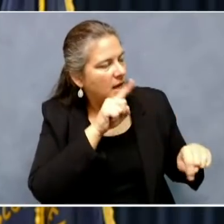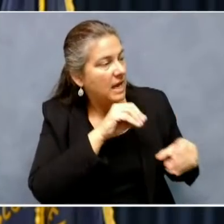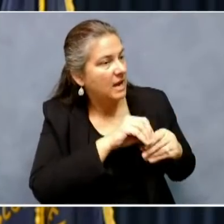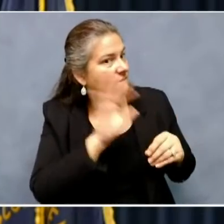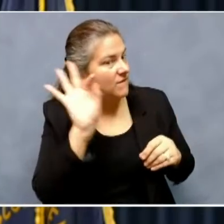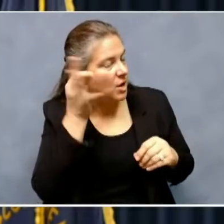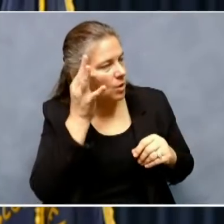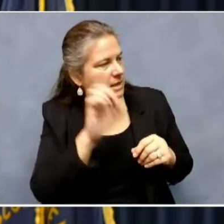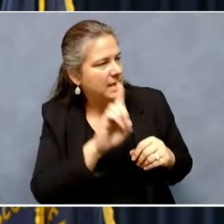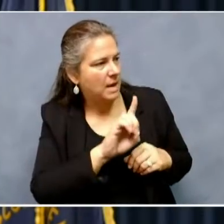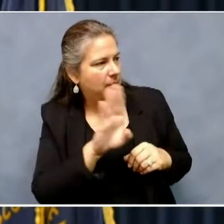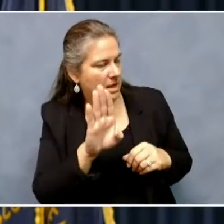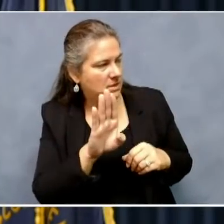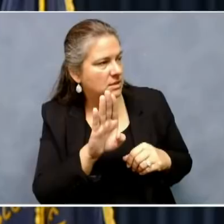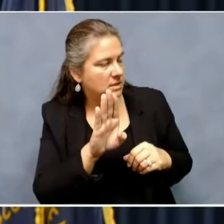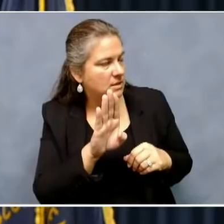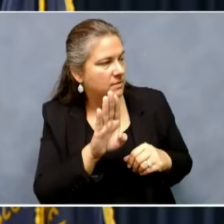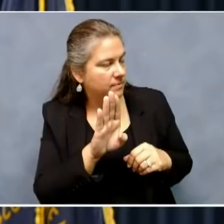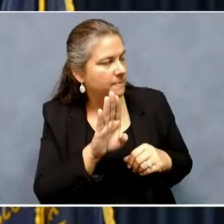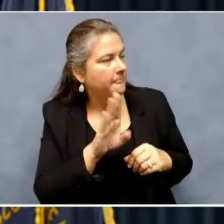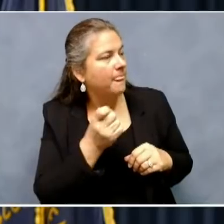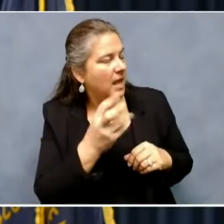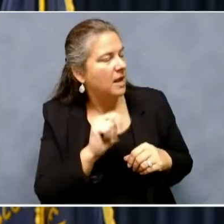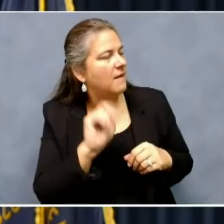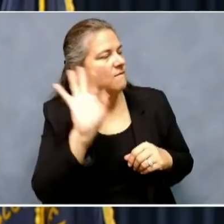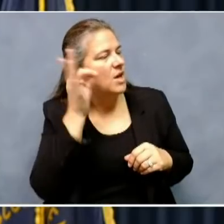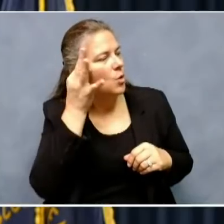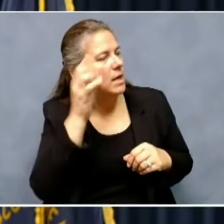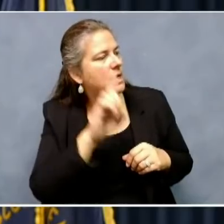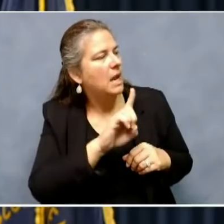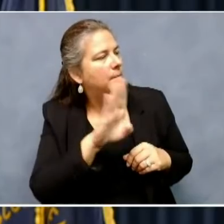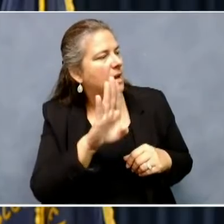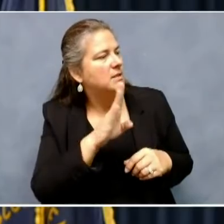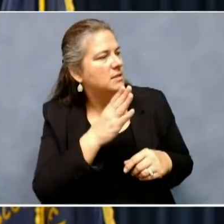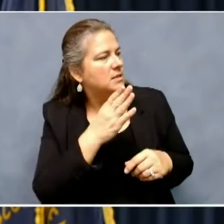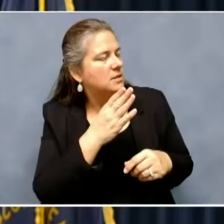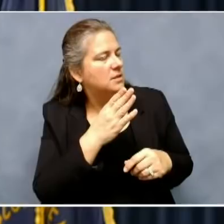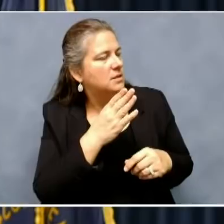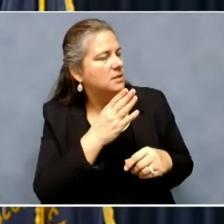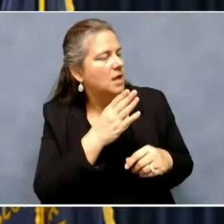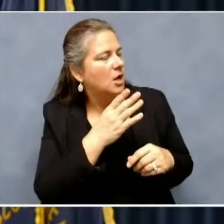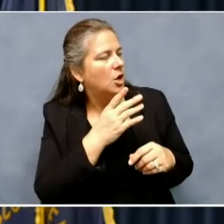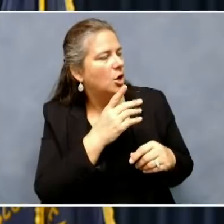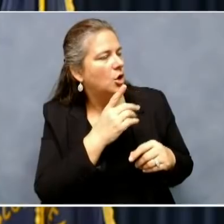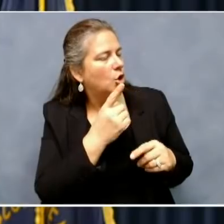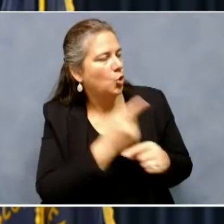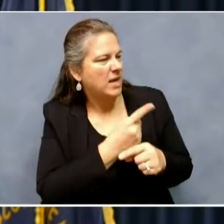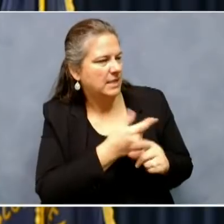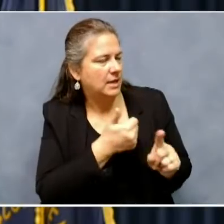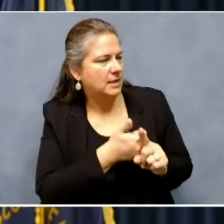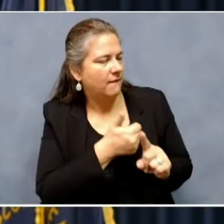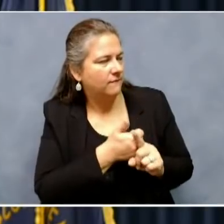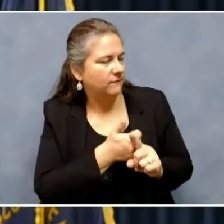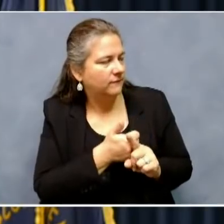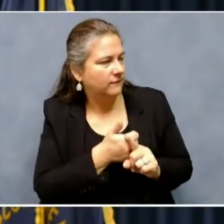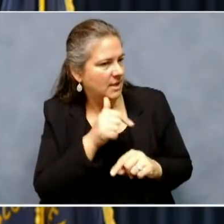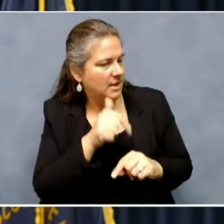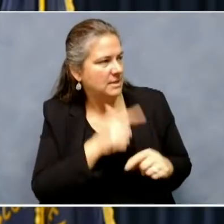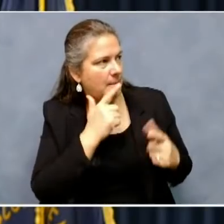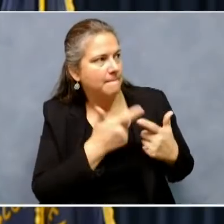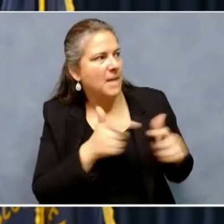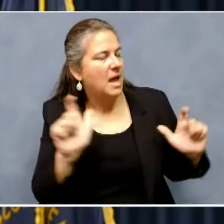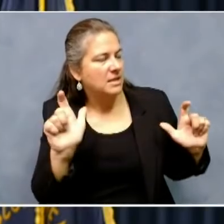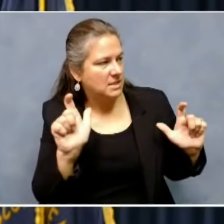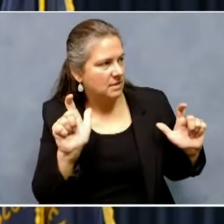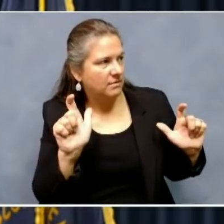database, and then the federal database correcting itself. I mean, this is a massive undertaking.